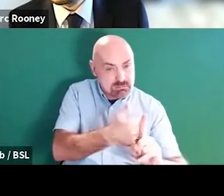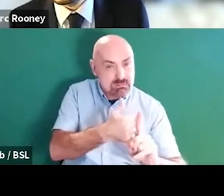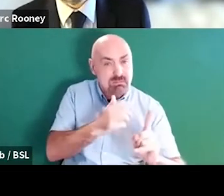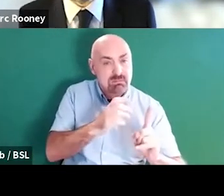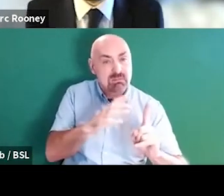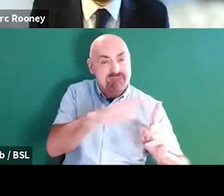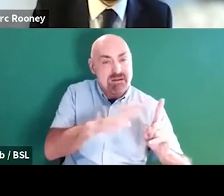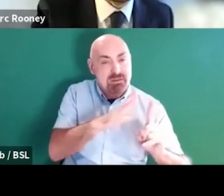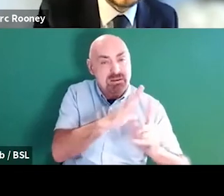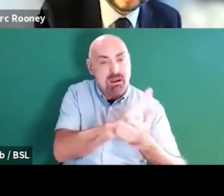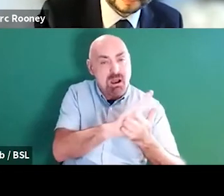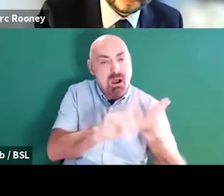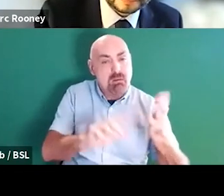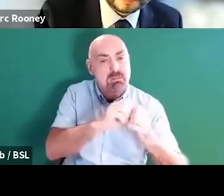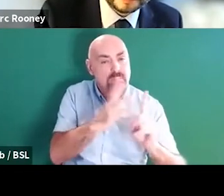model?